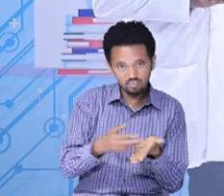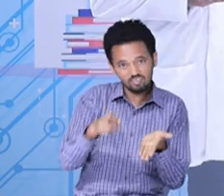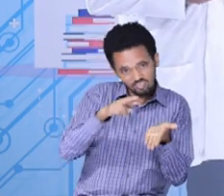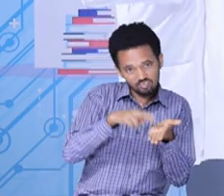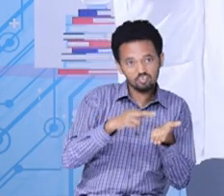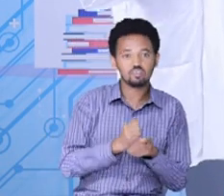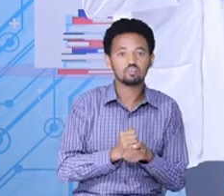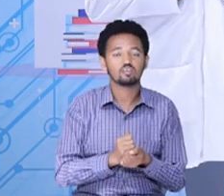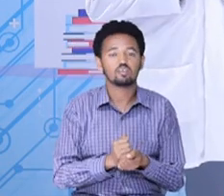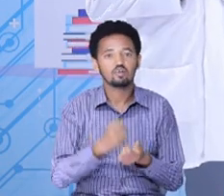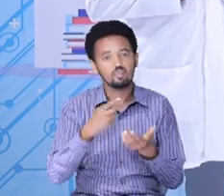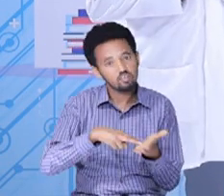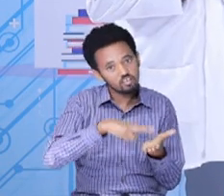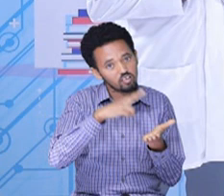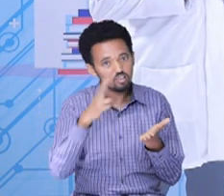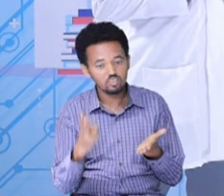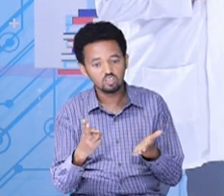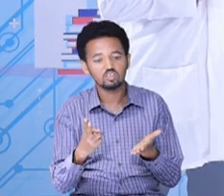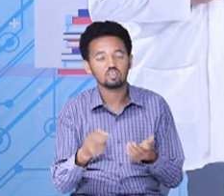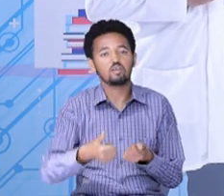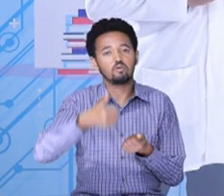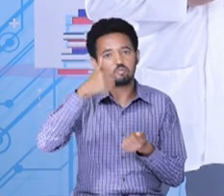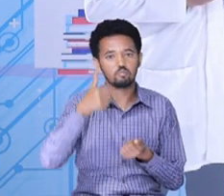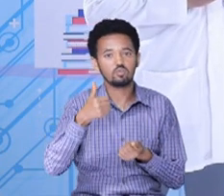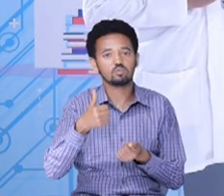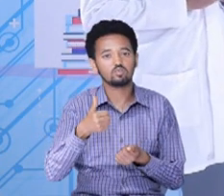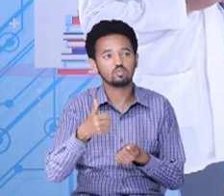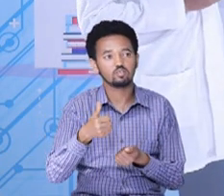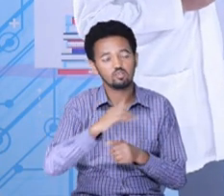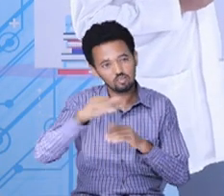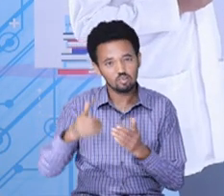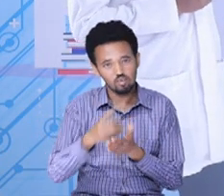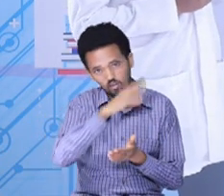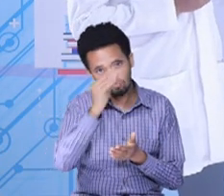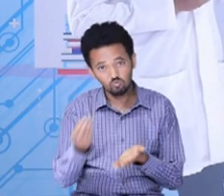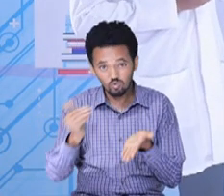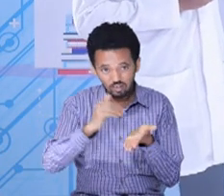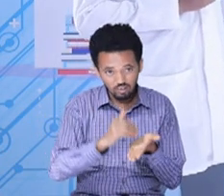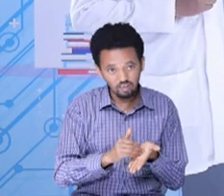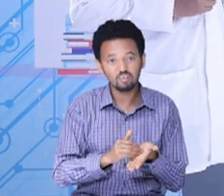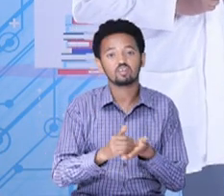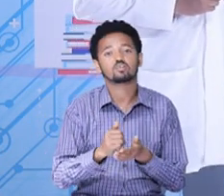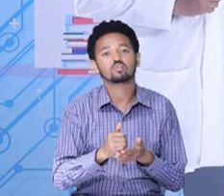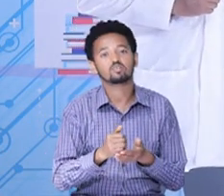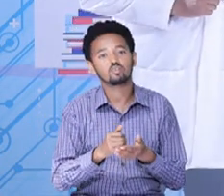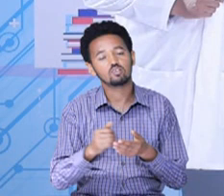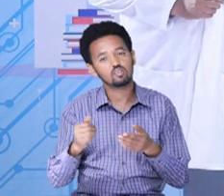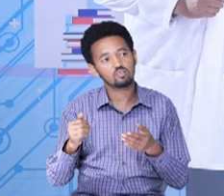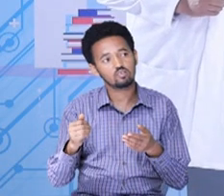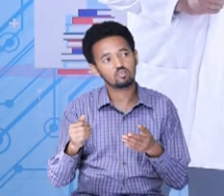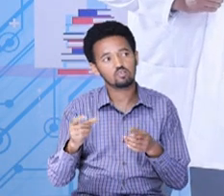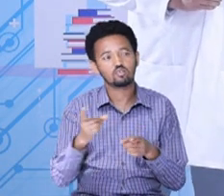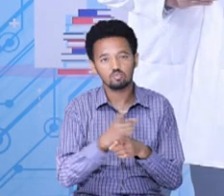racism. At the main aim of Pan-Africanism to against racial